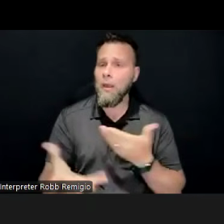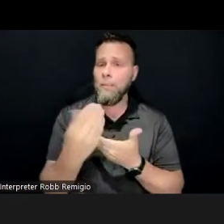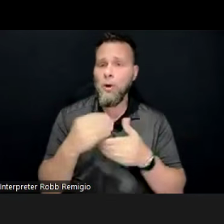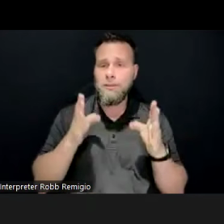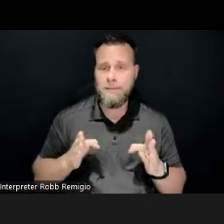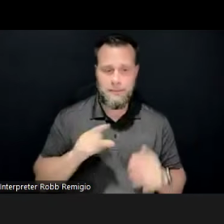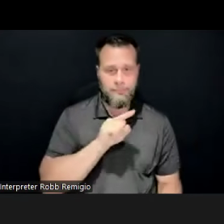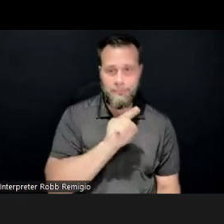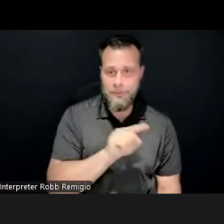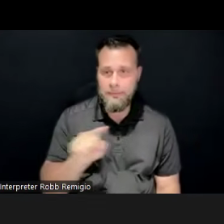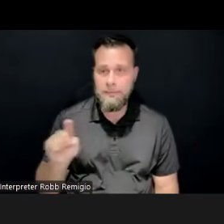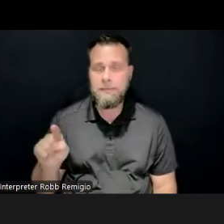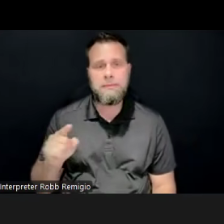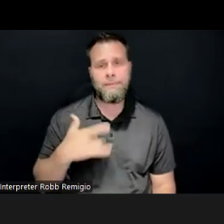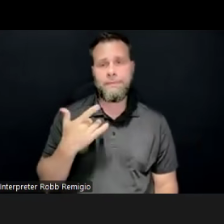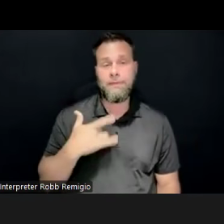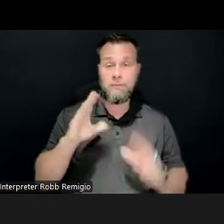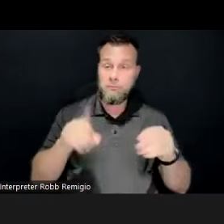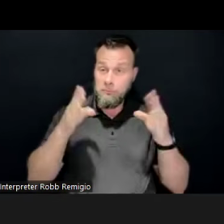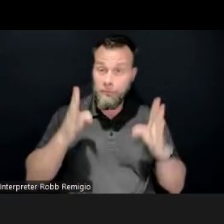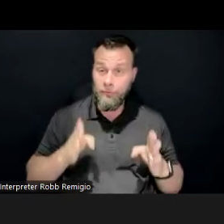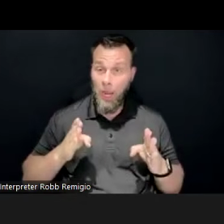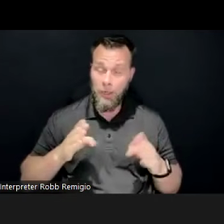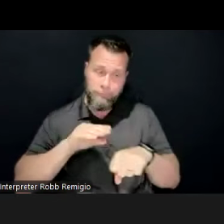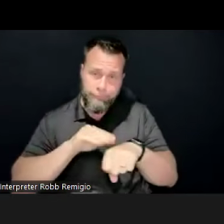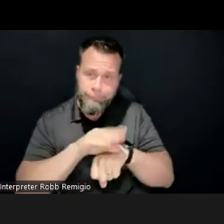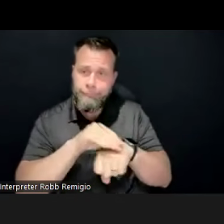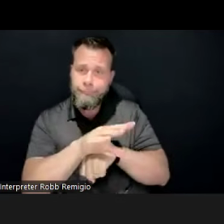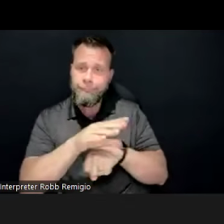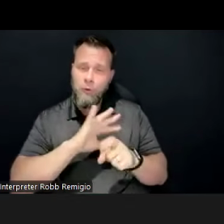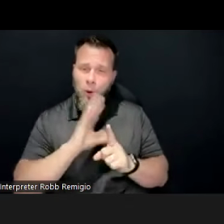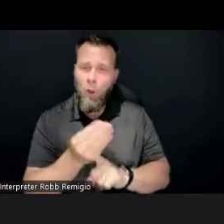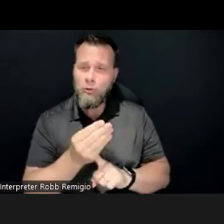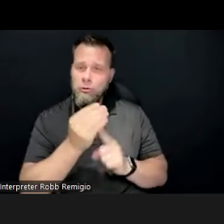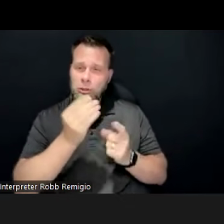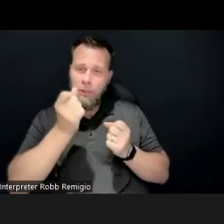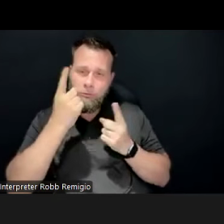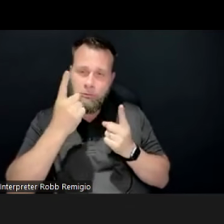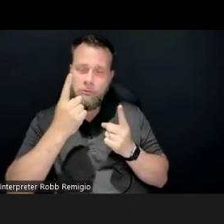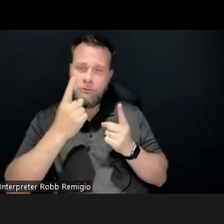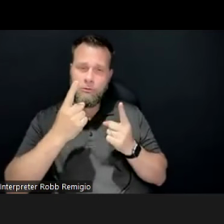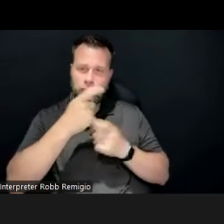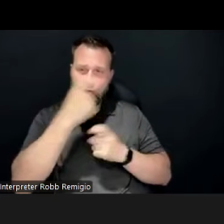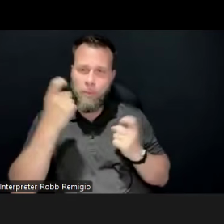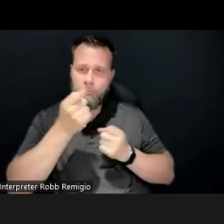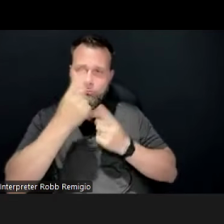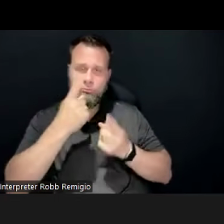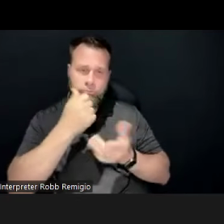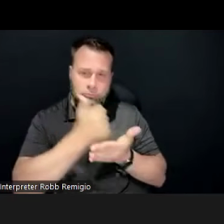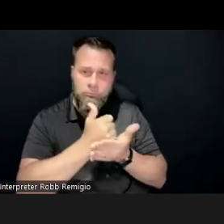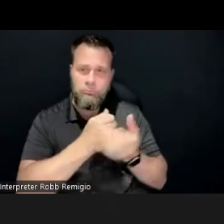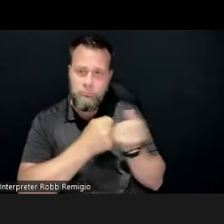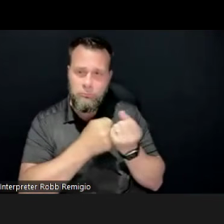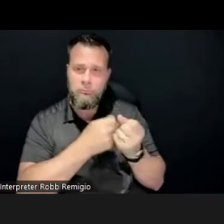not feel that providers were giving them appropriate, culturally sensitive, and trauma-informed care. And this lack